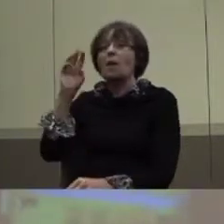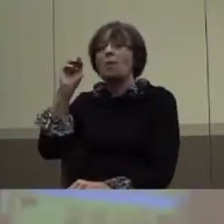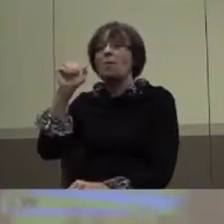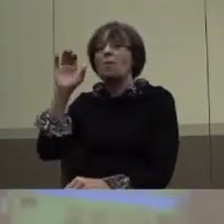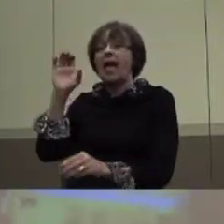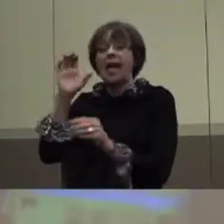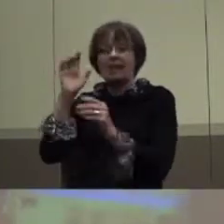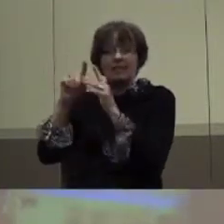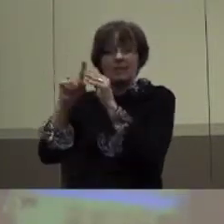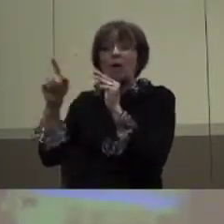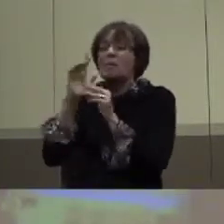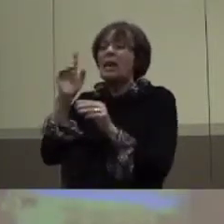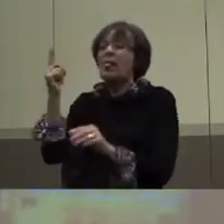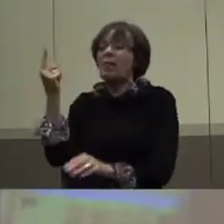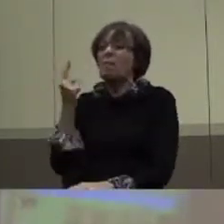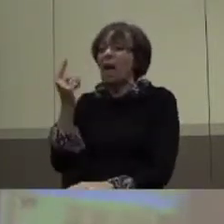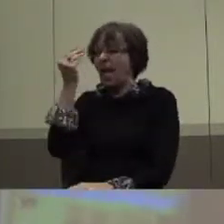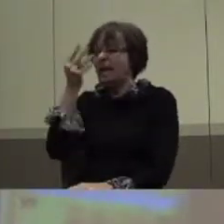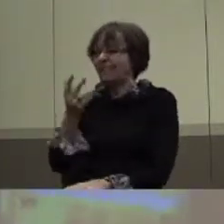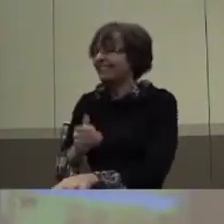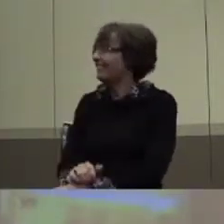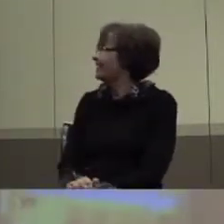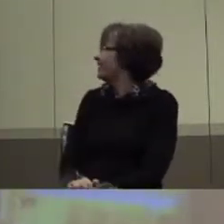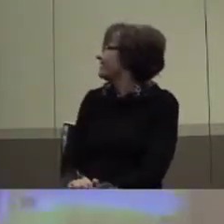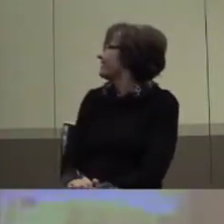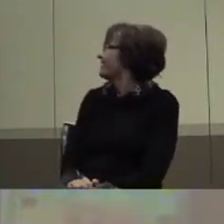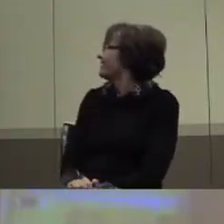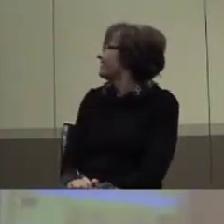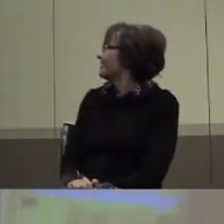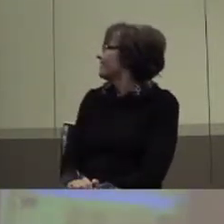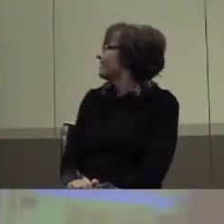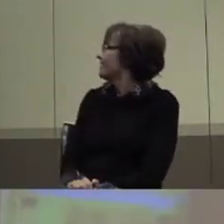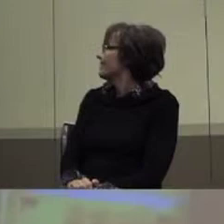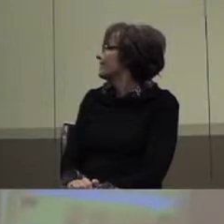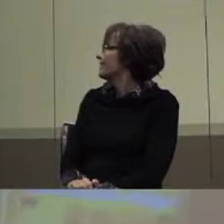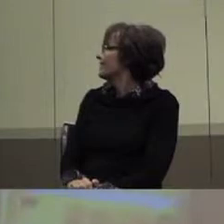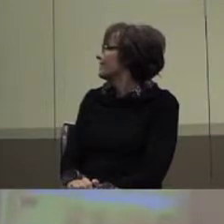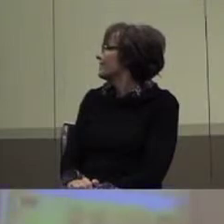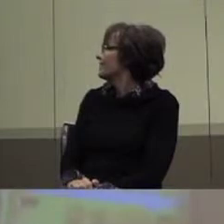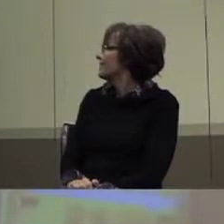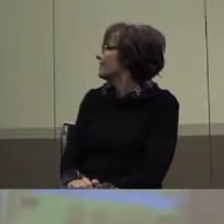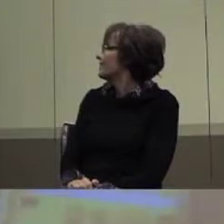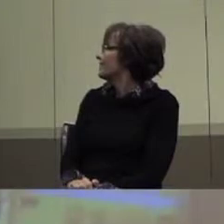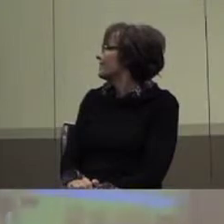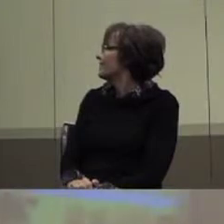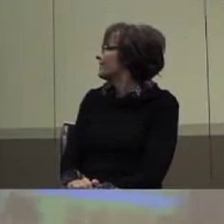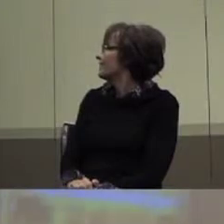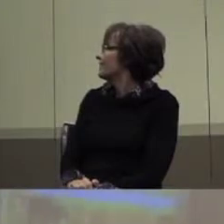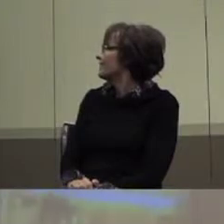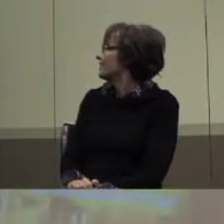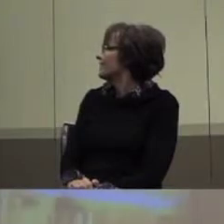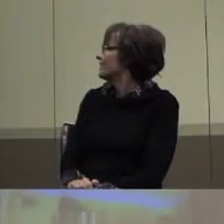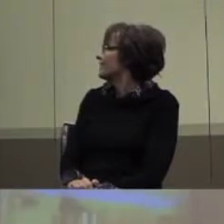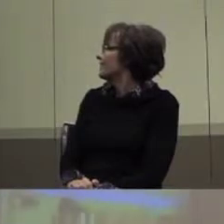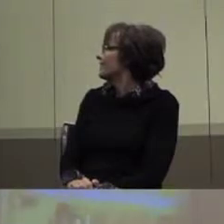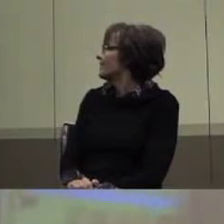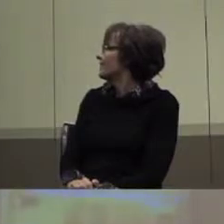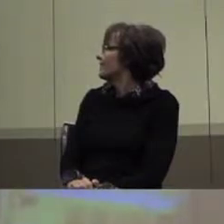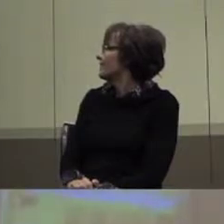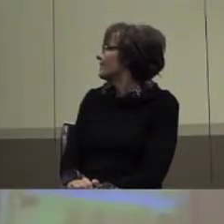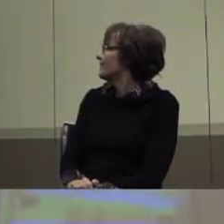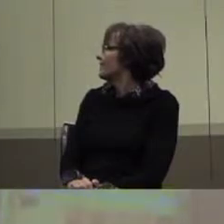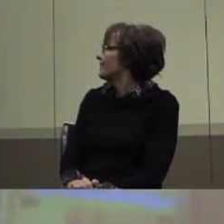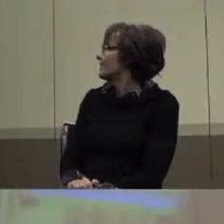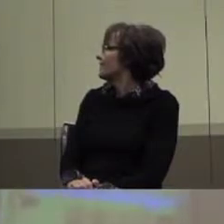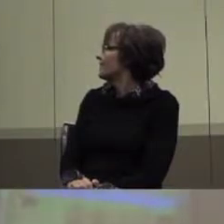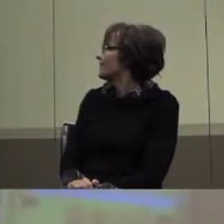Justin, I'd like you to sit on this side over here, and Tony, I'd like you to sit right here. Justin, just sit right over here behind Raleigh. Okay, Tony,